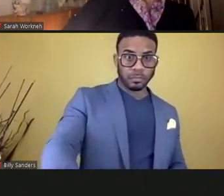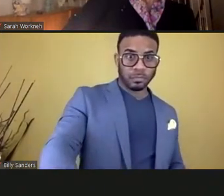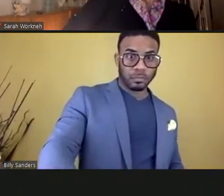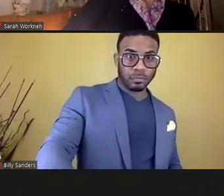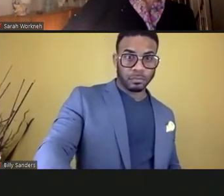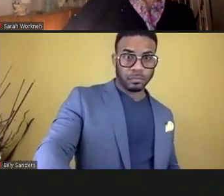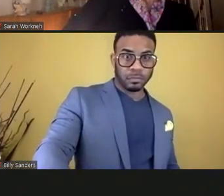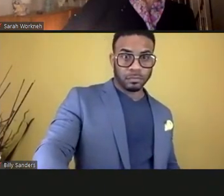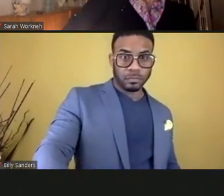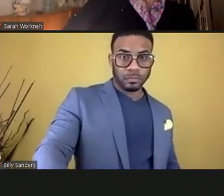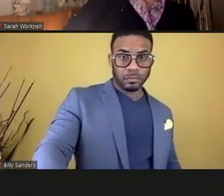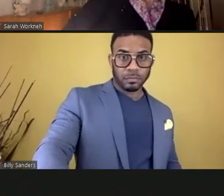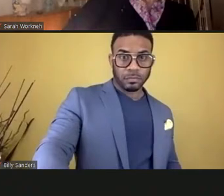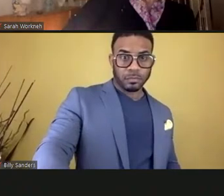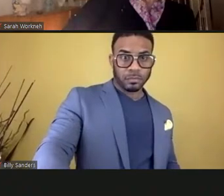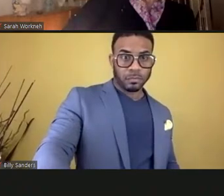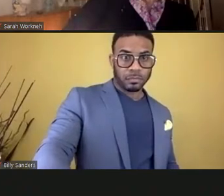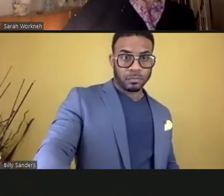different or